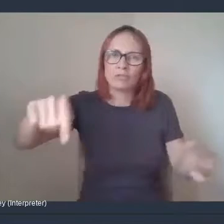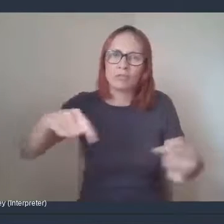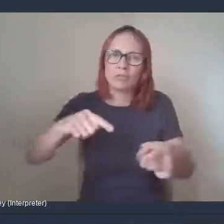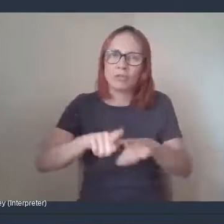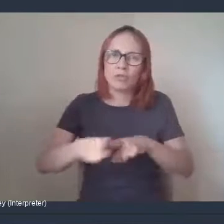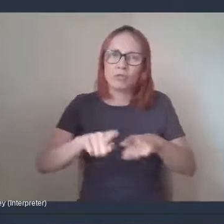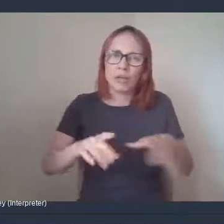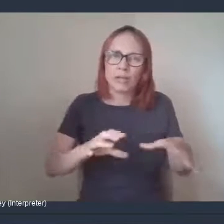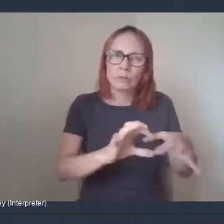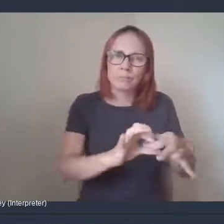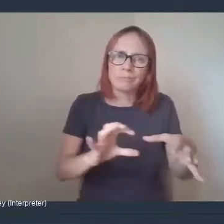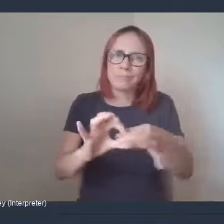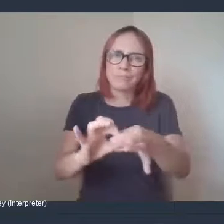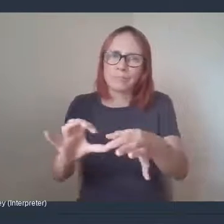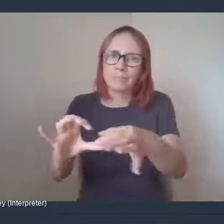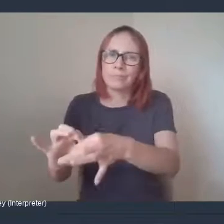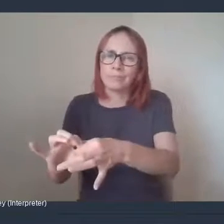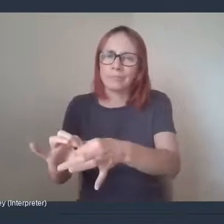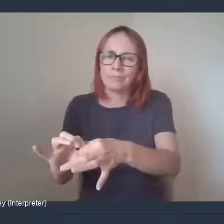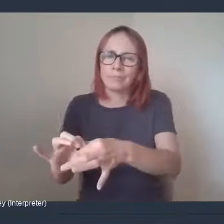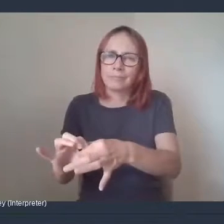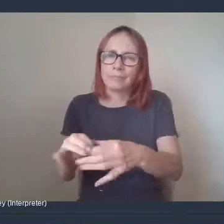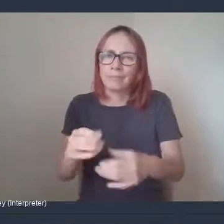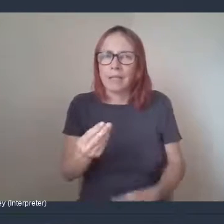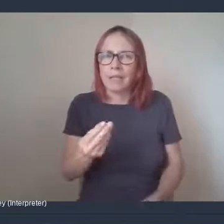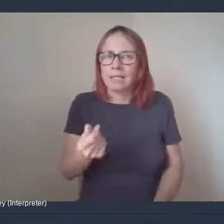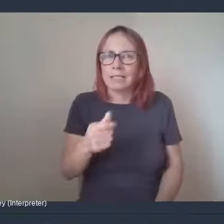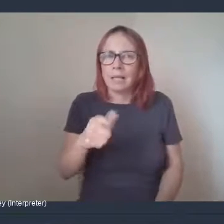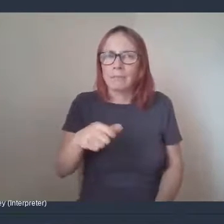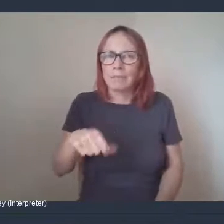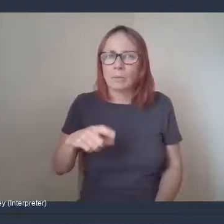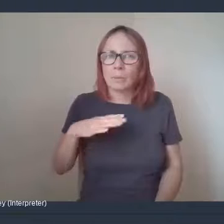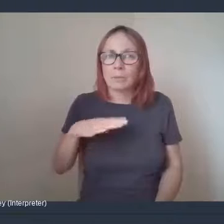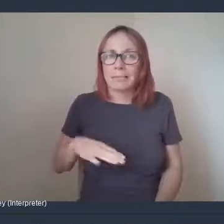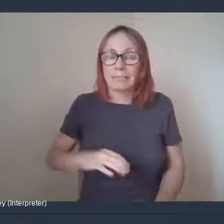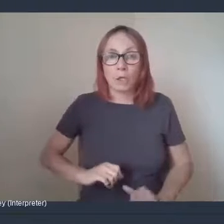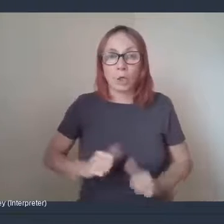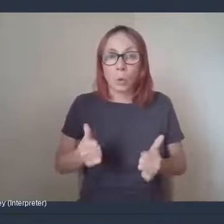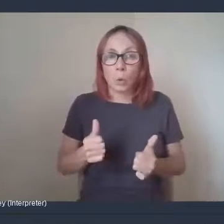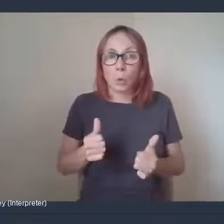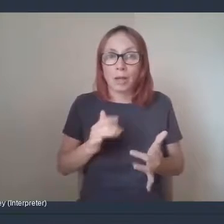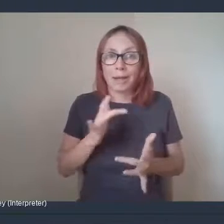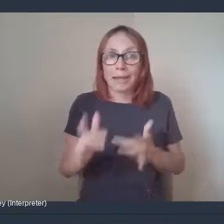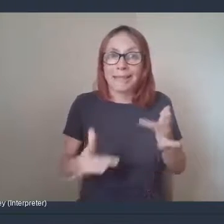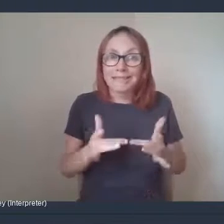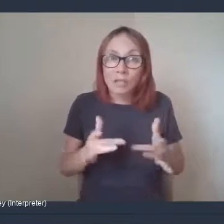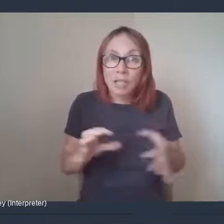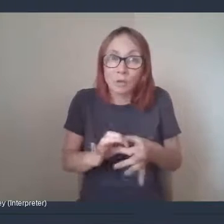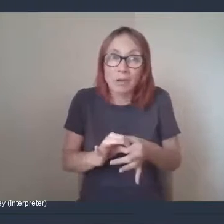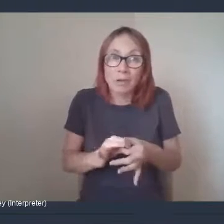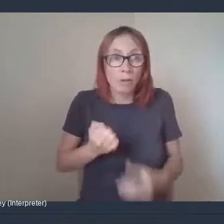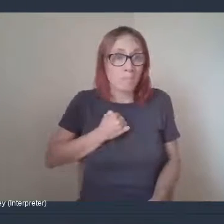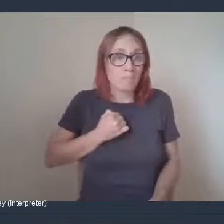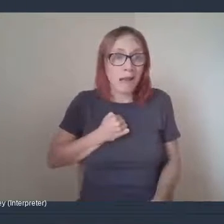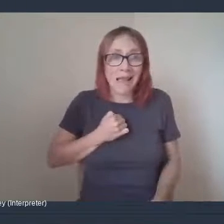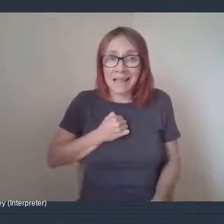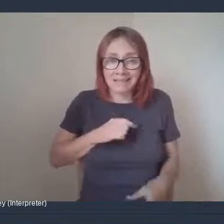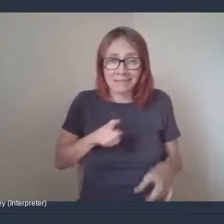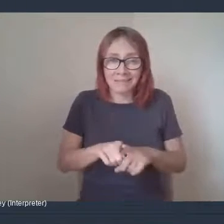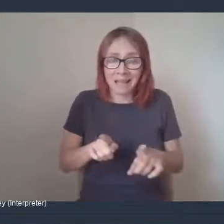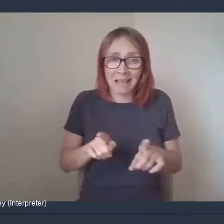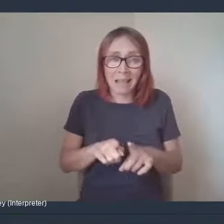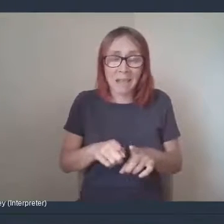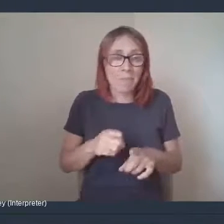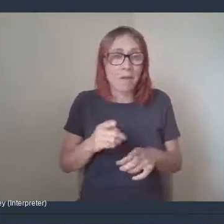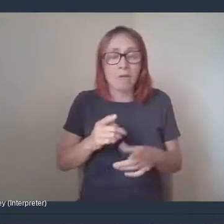Might it be some people needed a good internet connection. I still need one. It drops off from time to time. So I hope if I drop